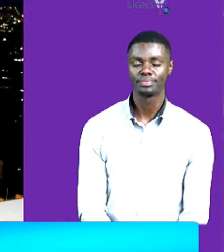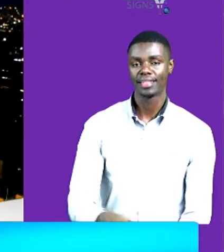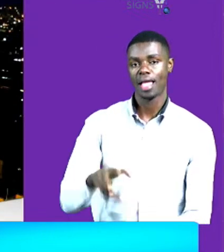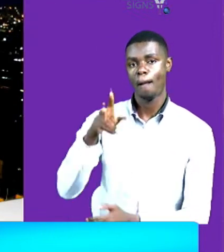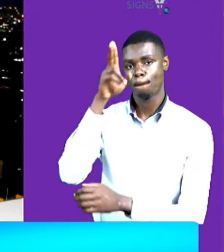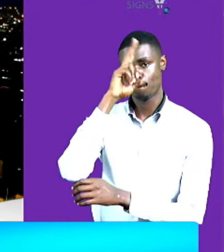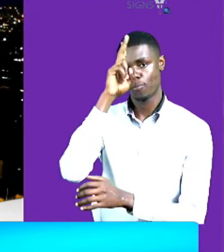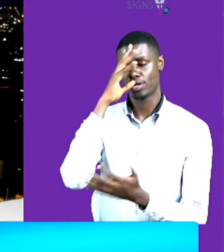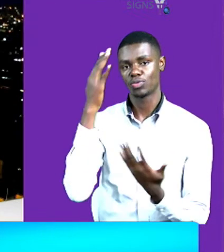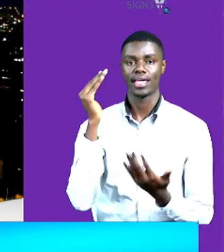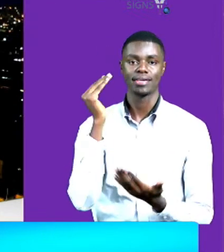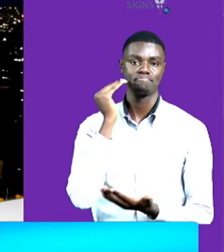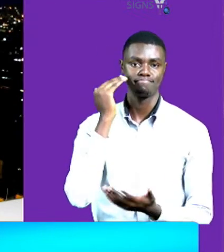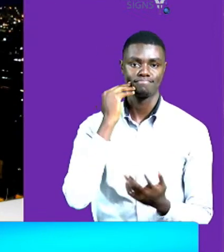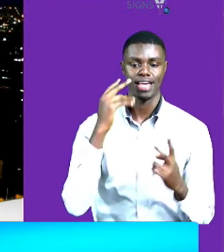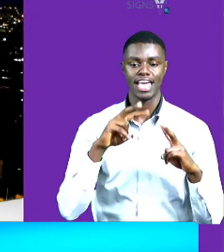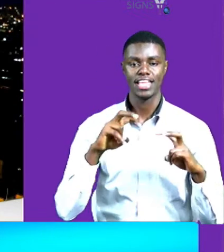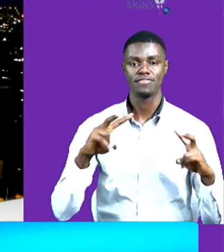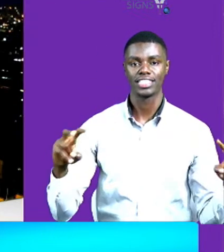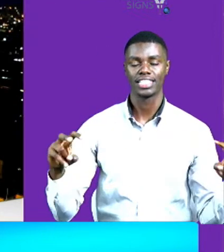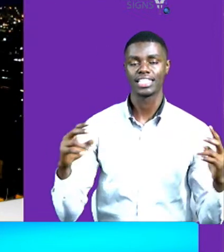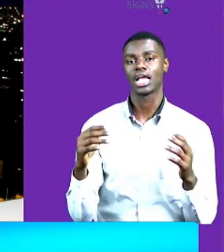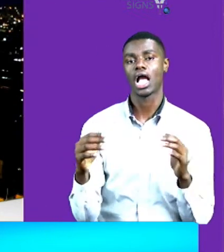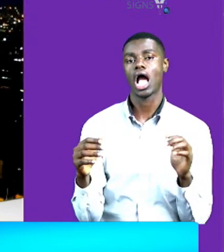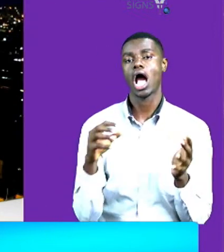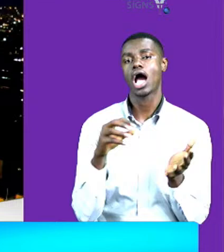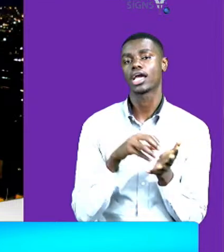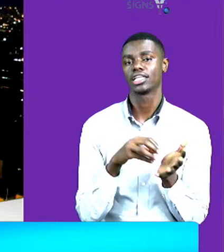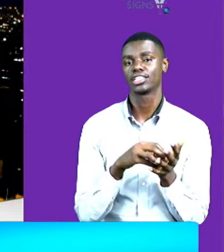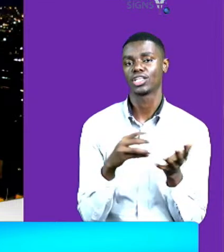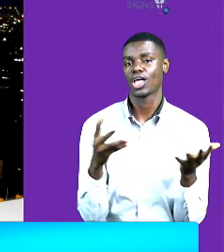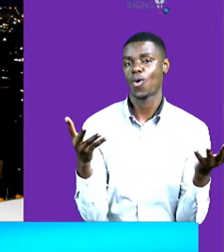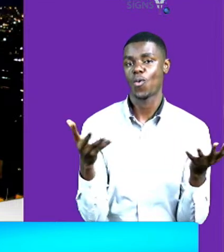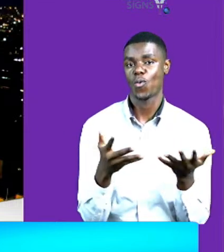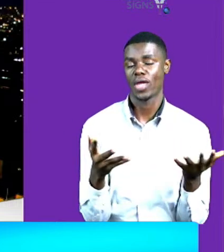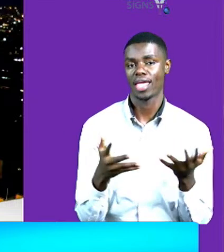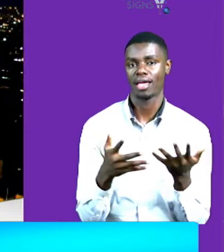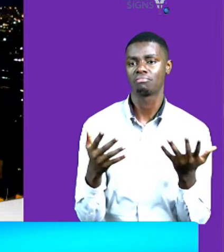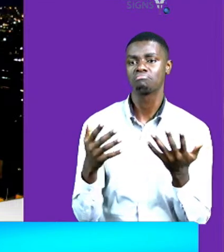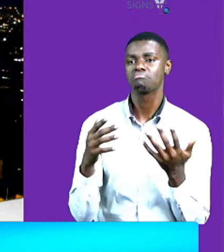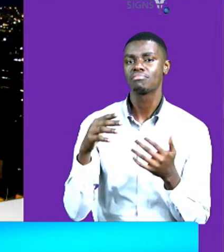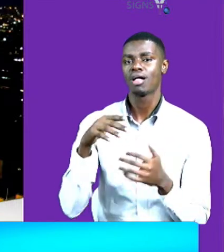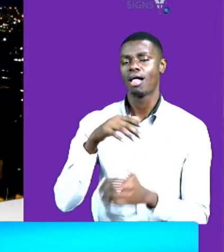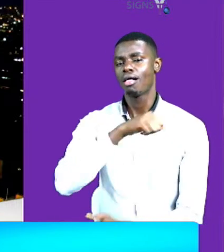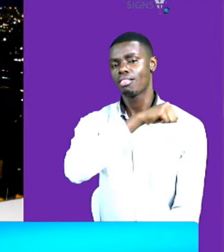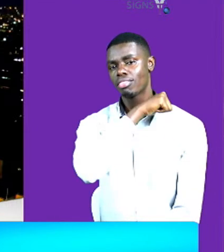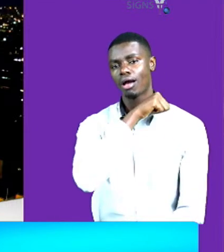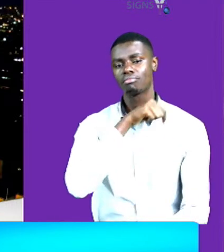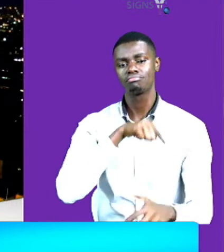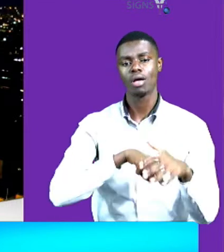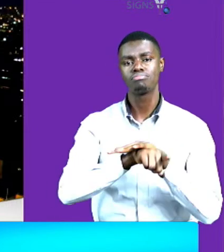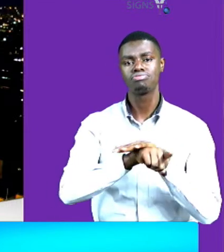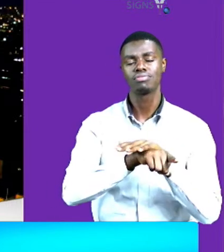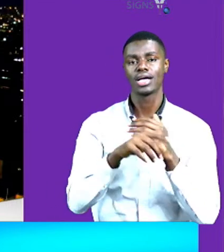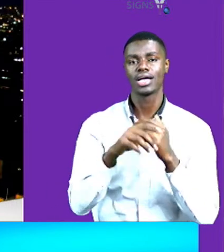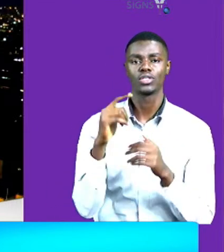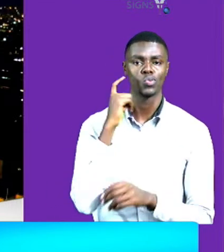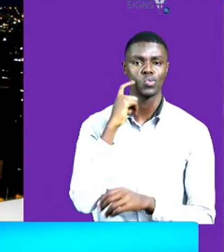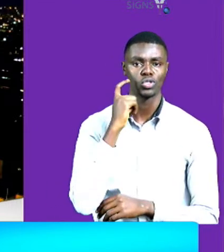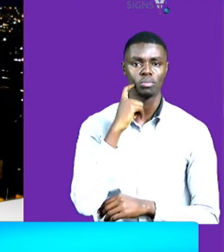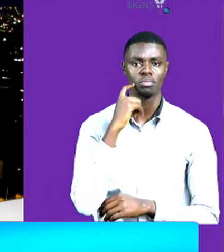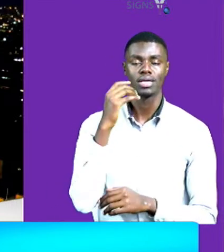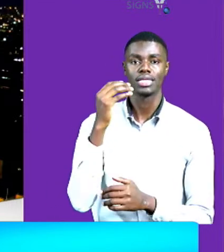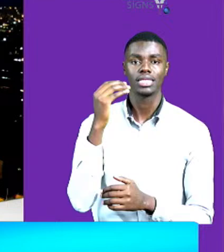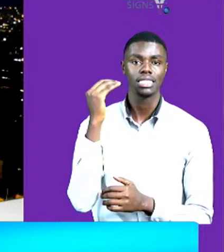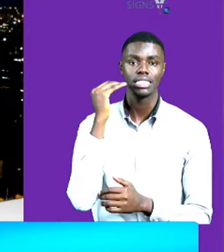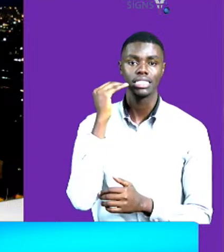Police in Siaya are investigating an incident where unknown thugs broke into a store at Siaya